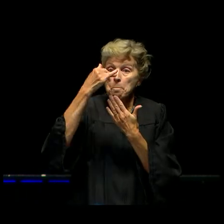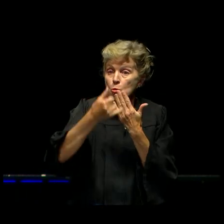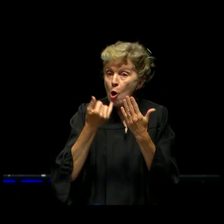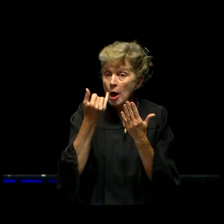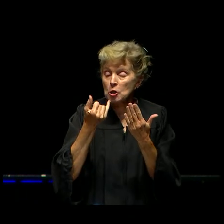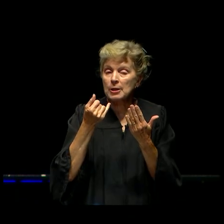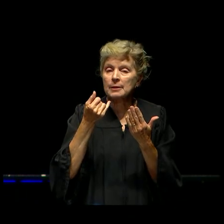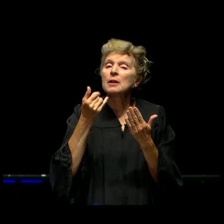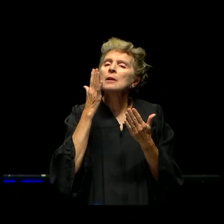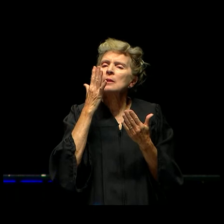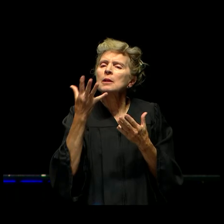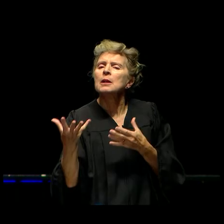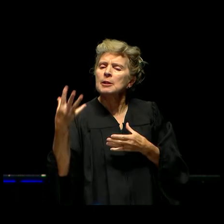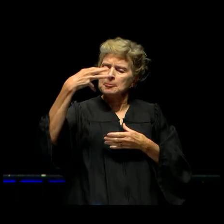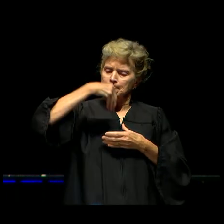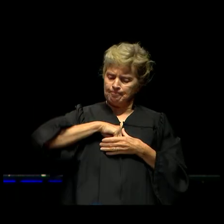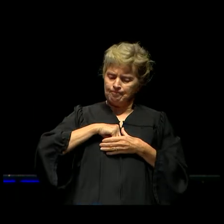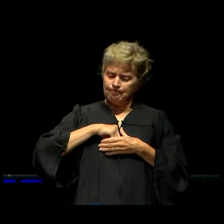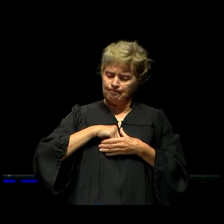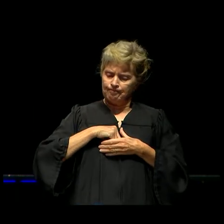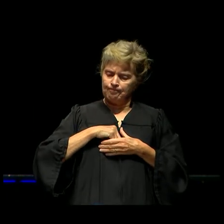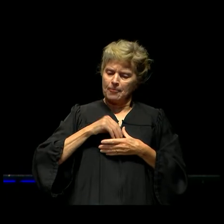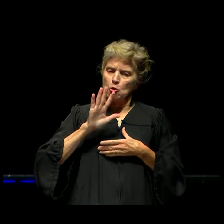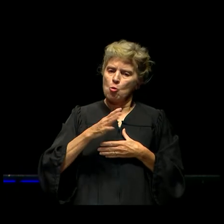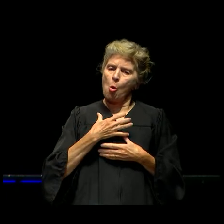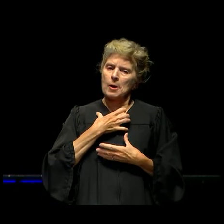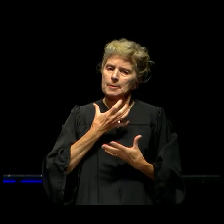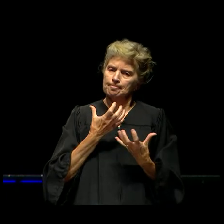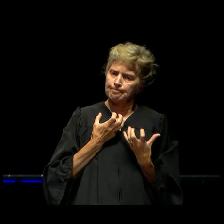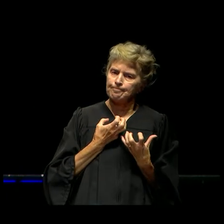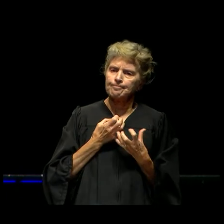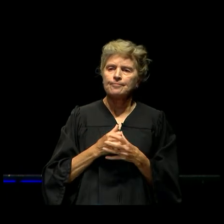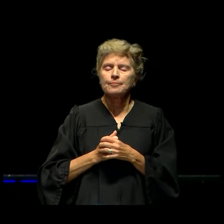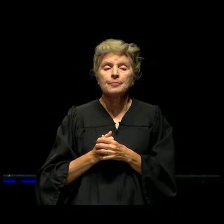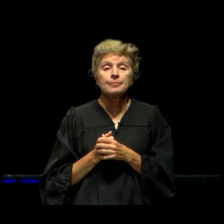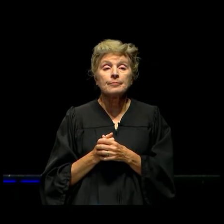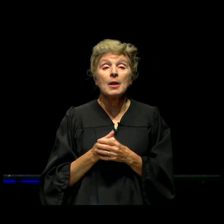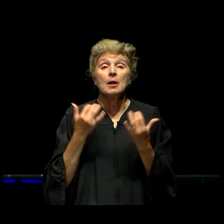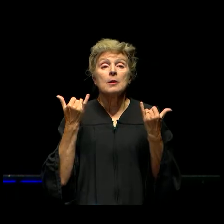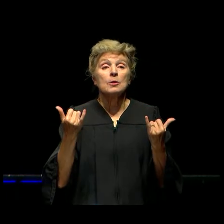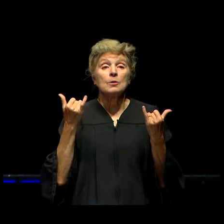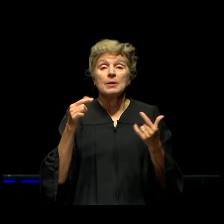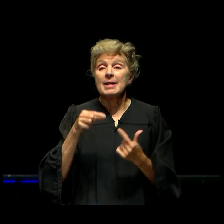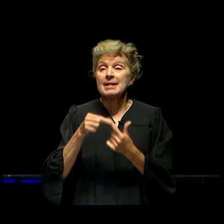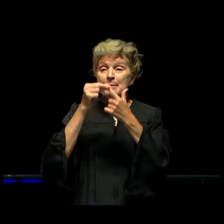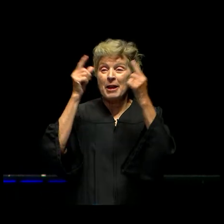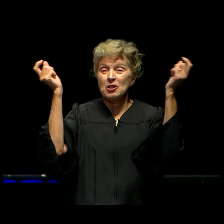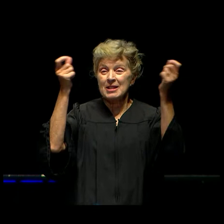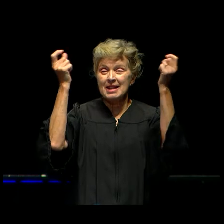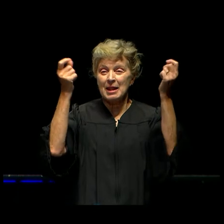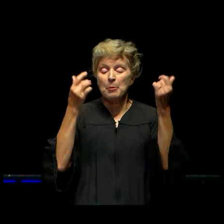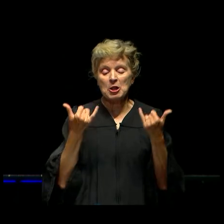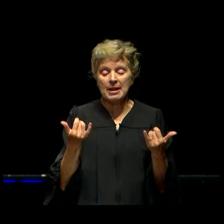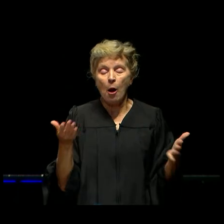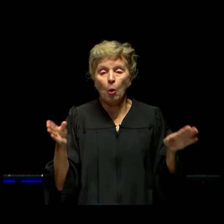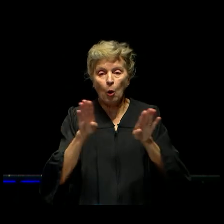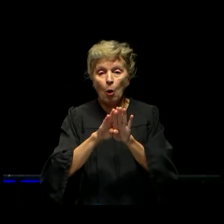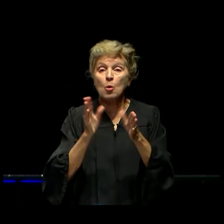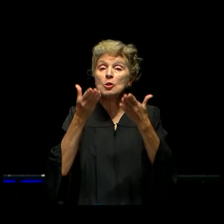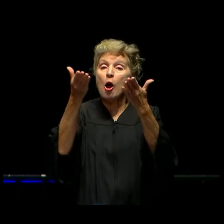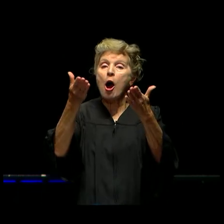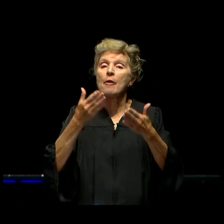a personal passion. On this day of special celebration, Let me close by offering